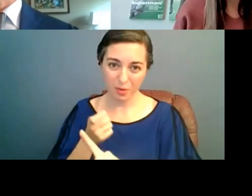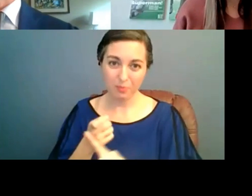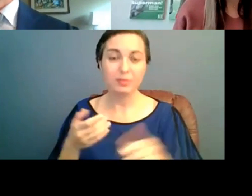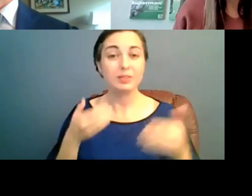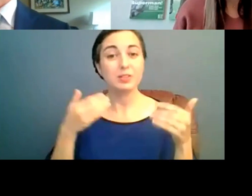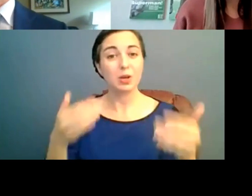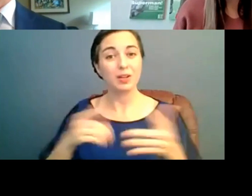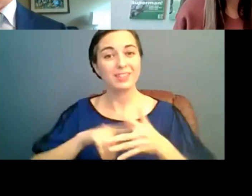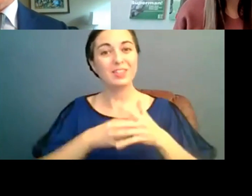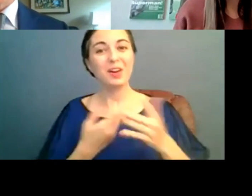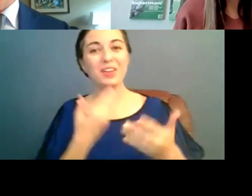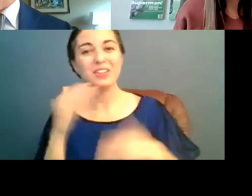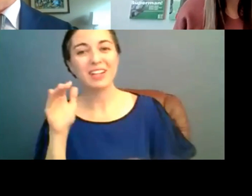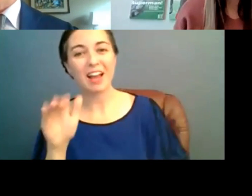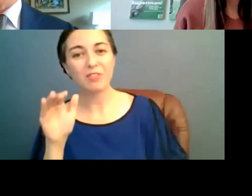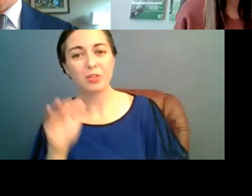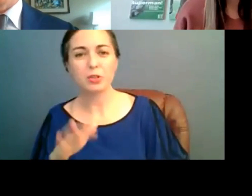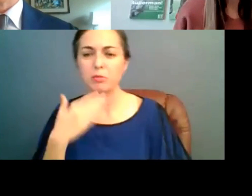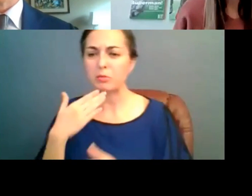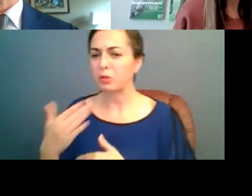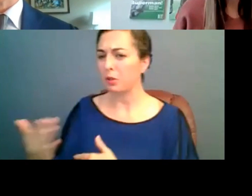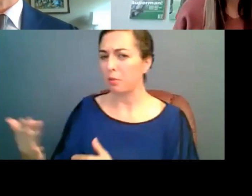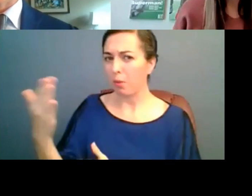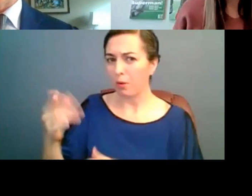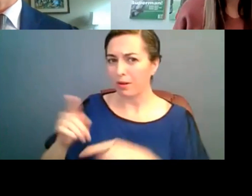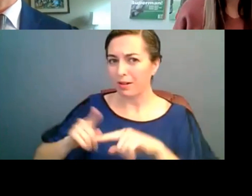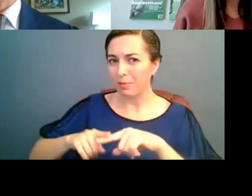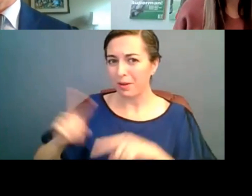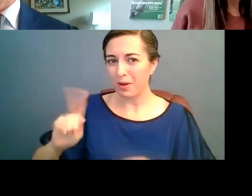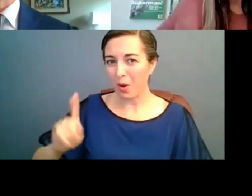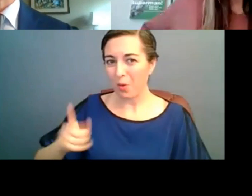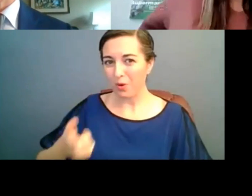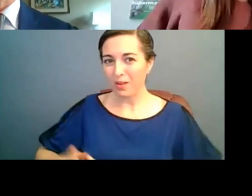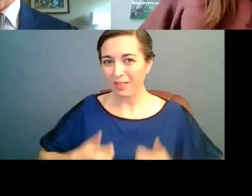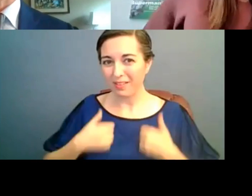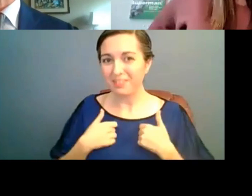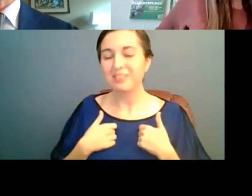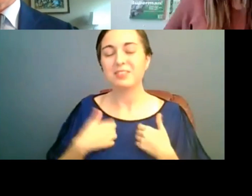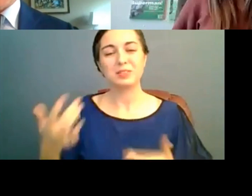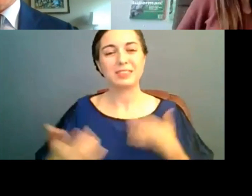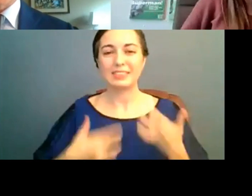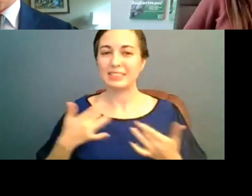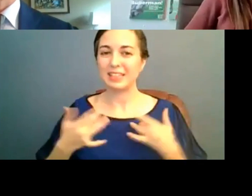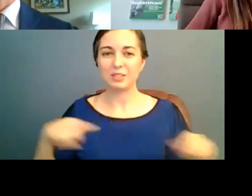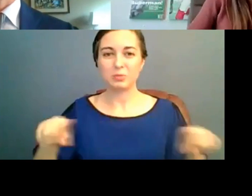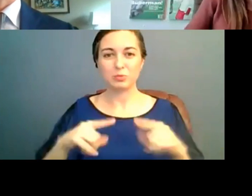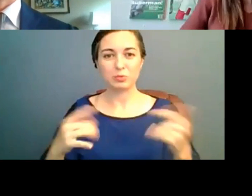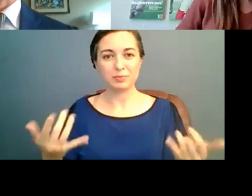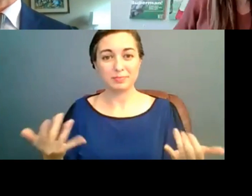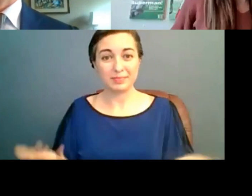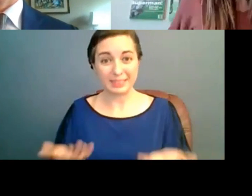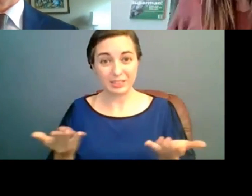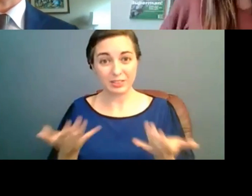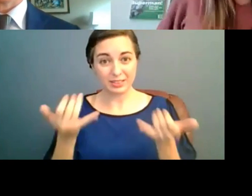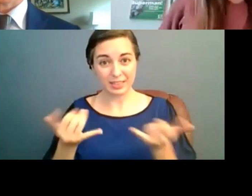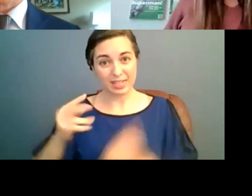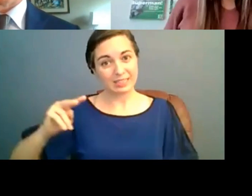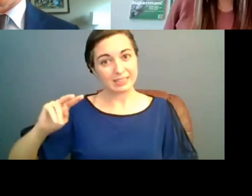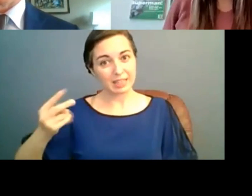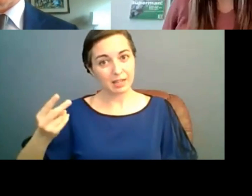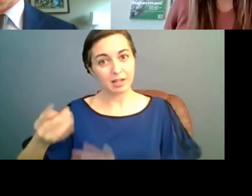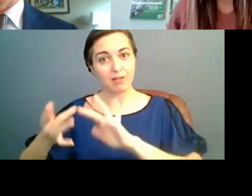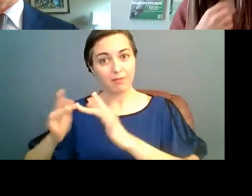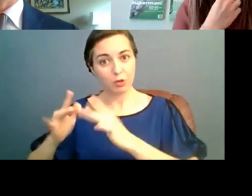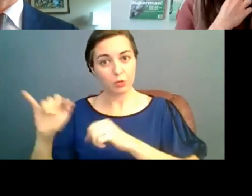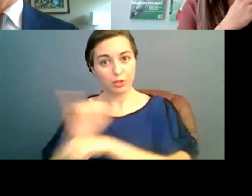Good afternoon or good morning, depending on where you are. We're so excited to have you with us today for our second virtual